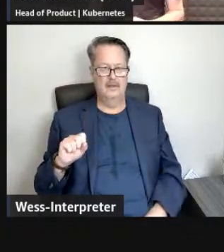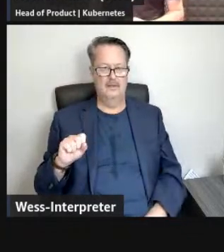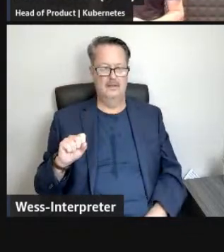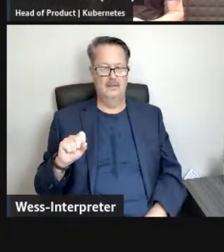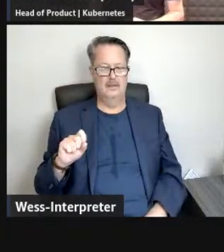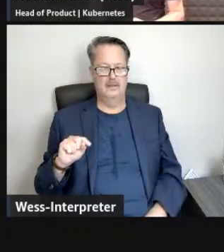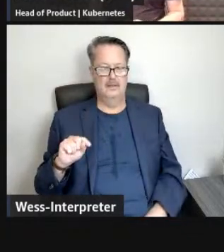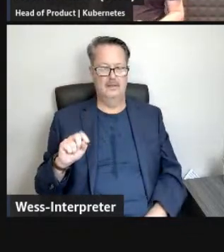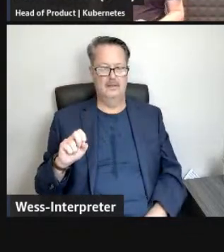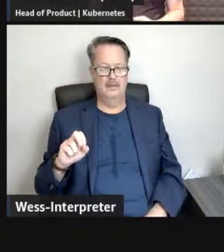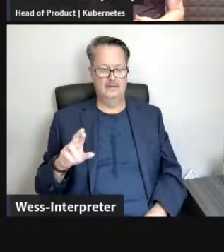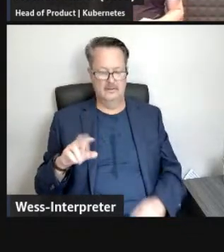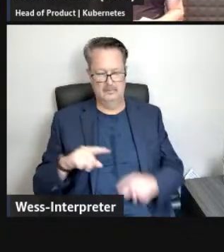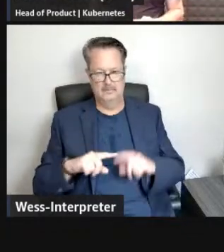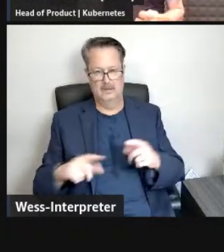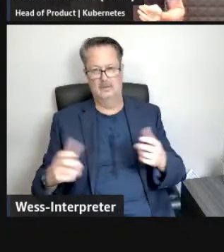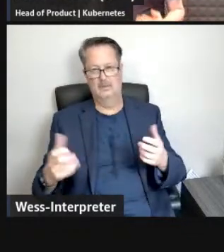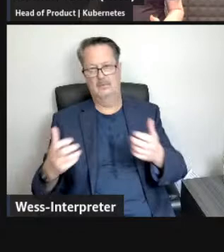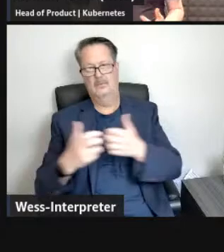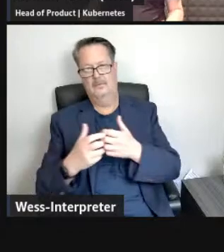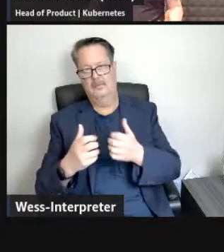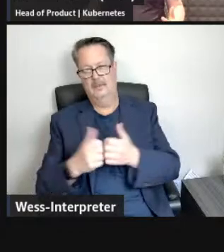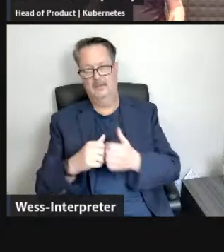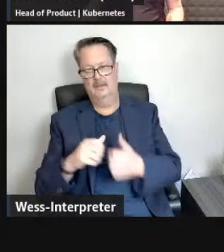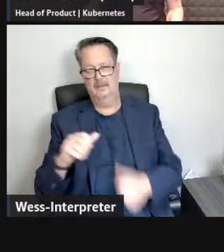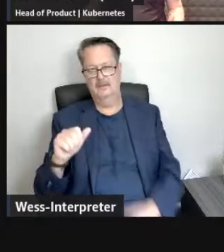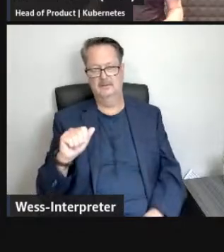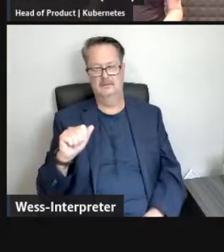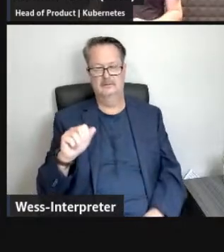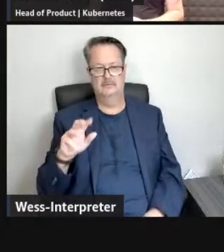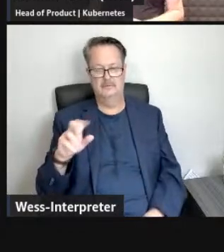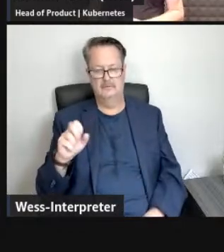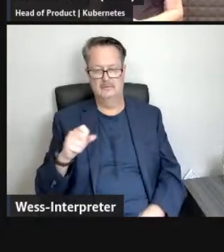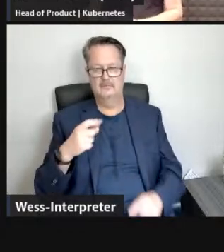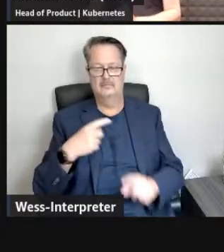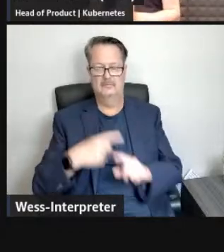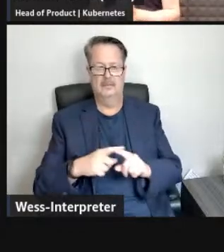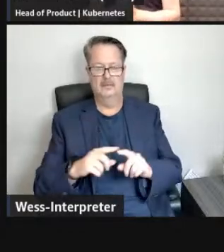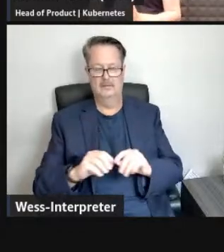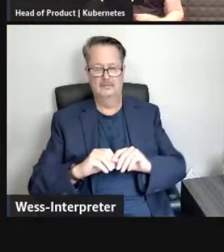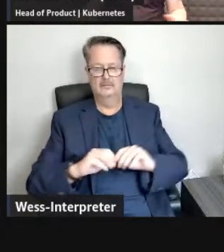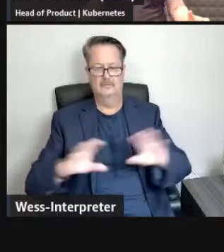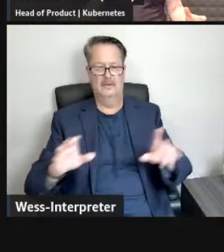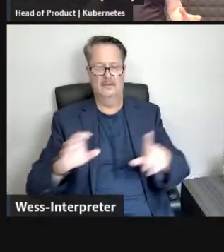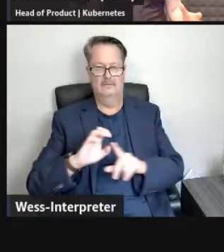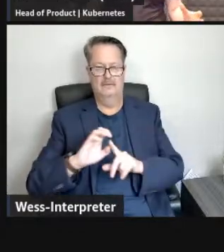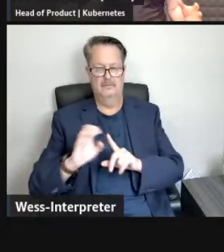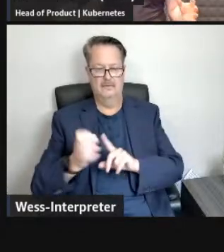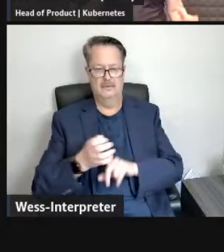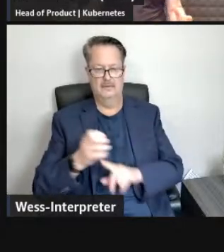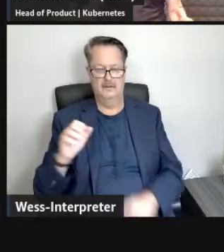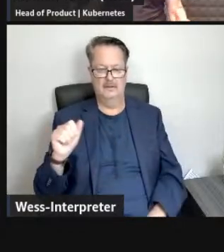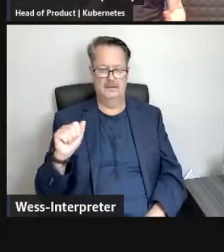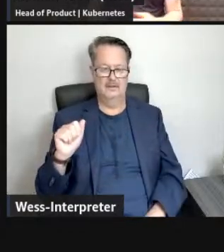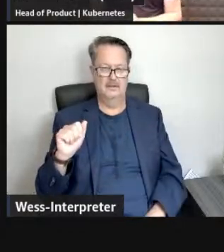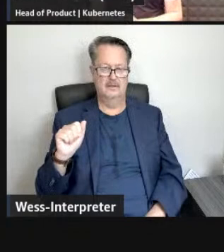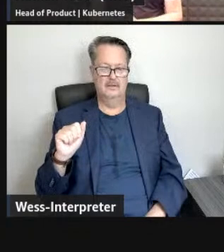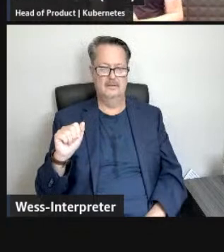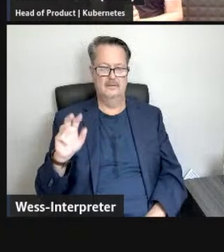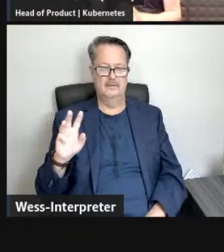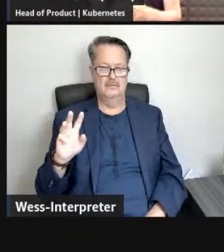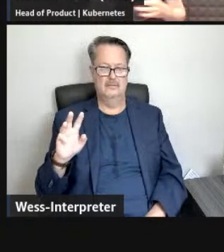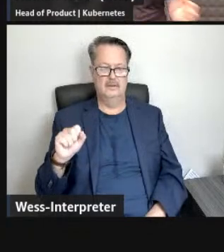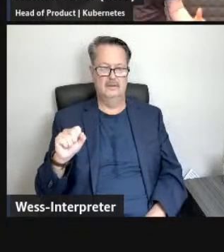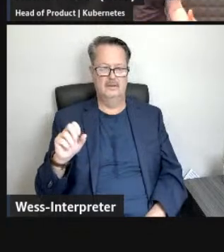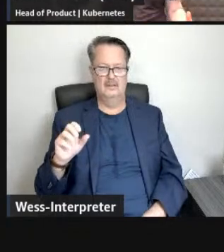AWS primitives. And then finally, being able to deploy in any environment. AWS is a primary environment for